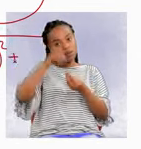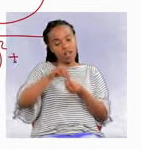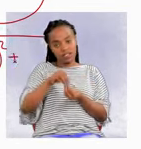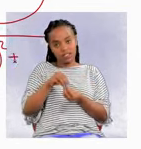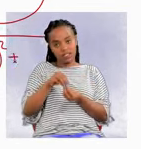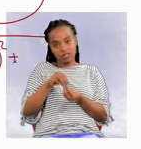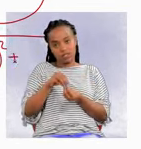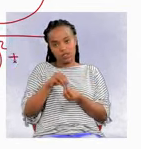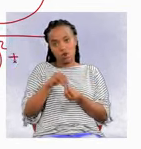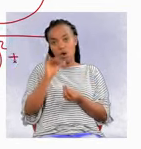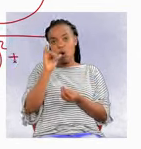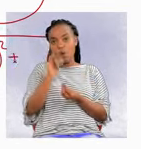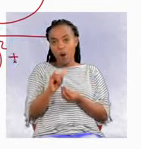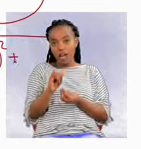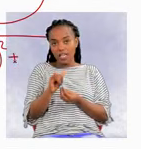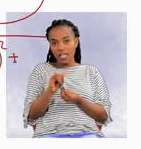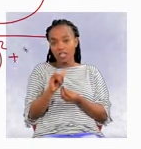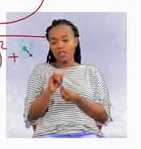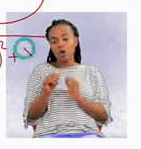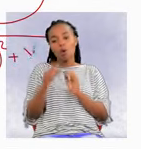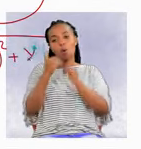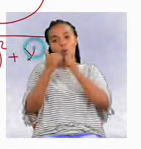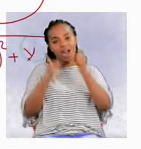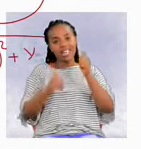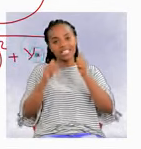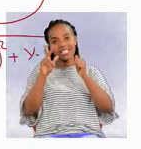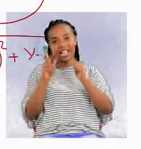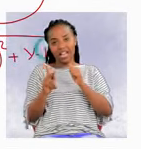plus y minus k